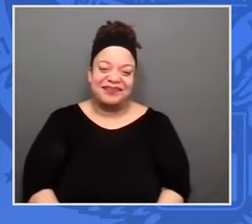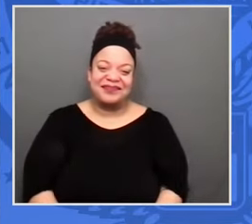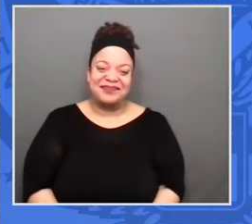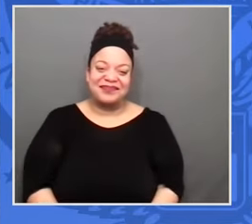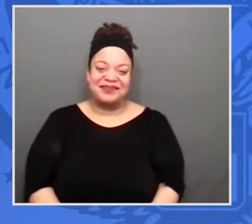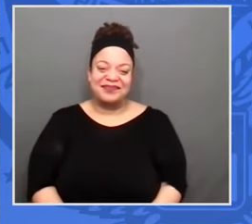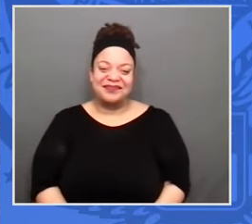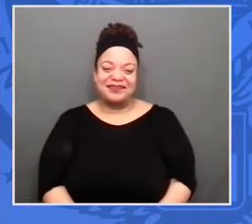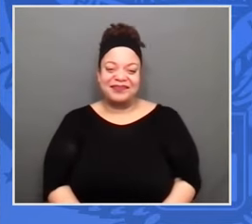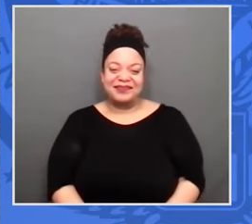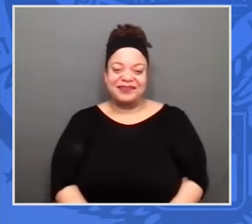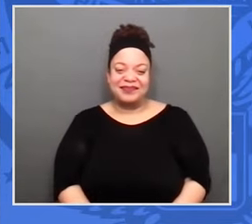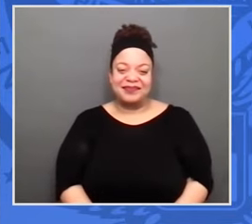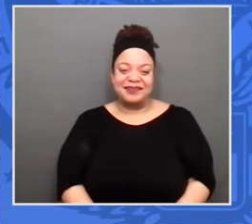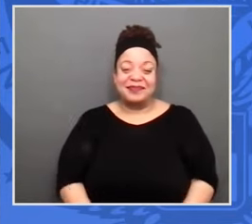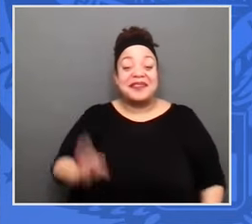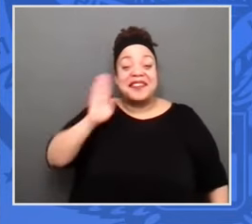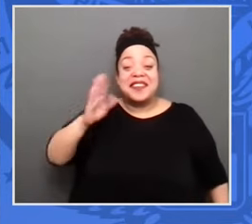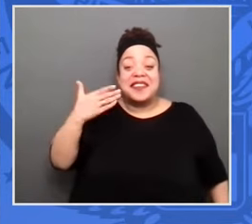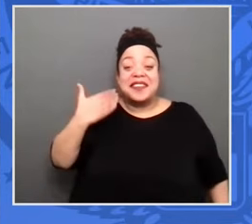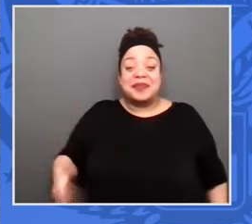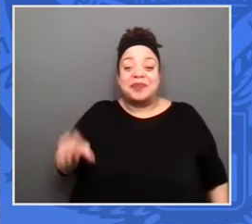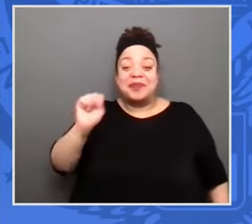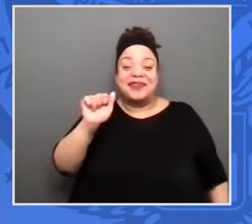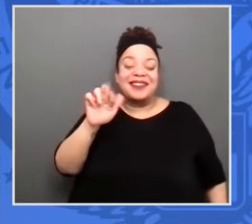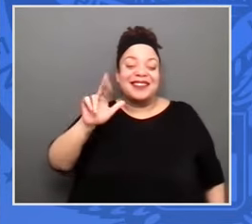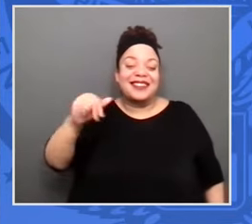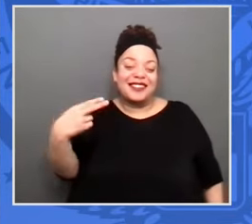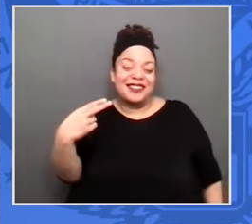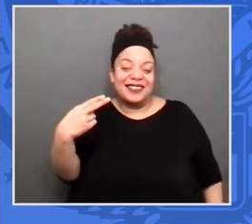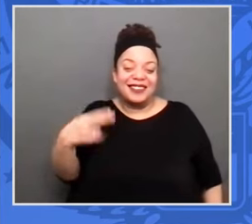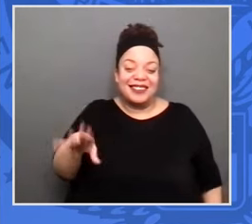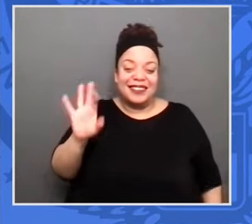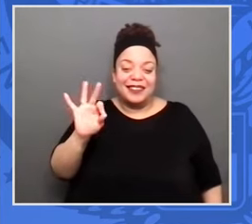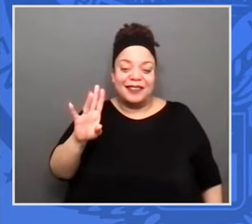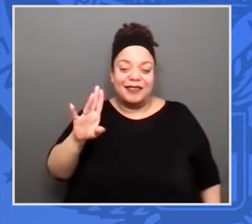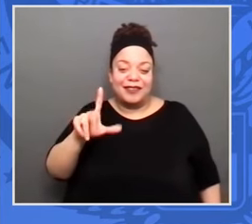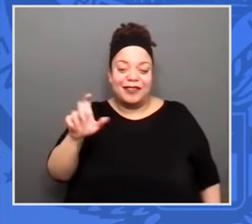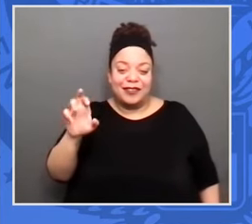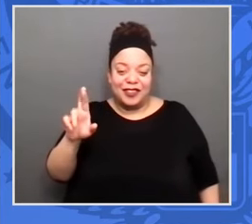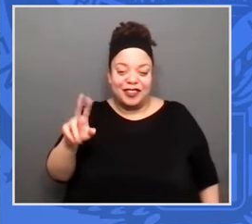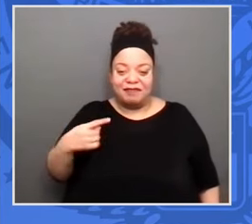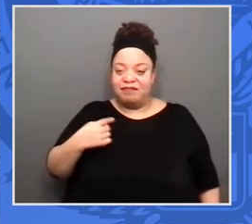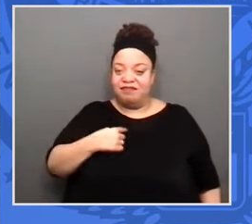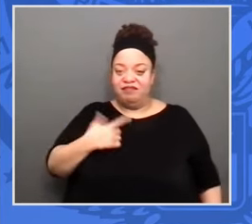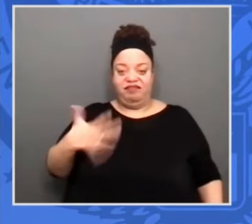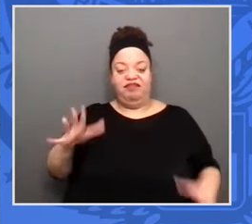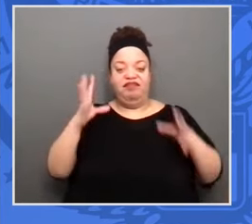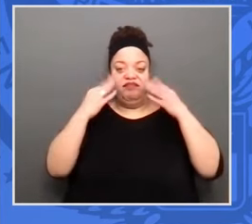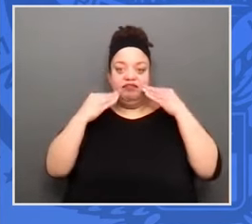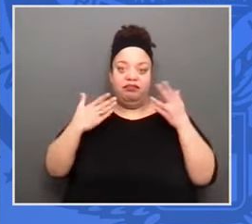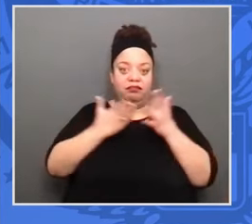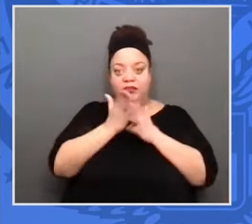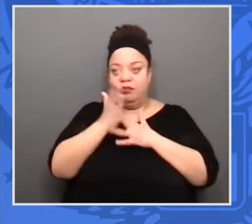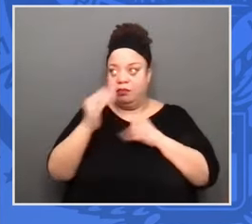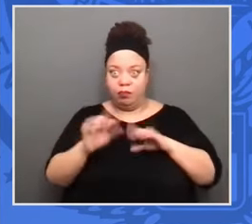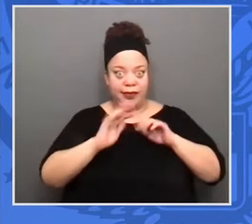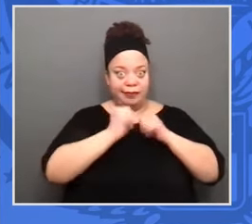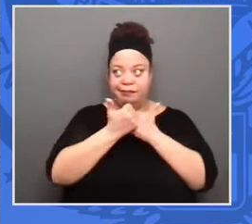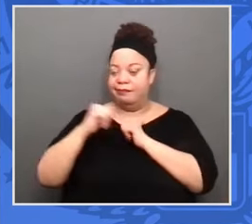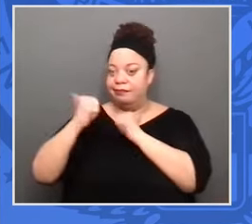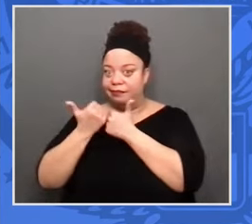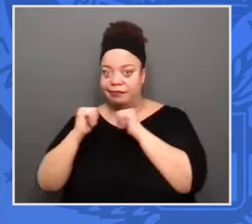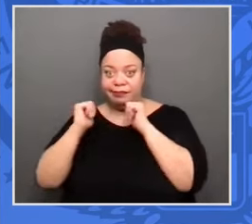I'm Sarah Fuller. I faced a lot of challenges as a goalkeeper on the Vanderbilt University women's soccer team and as a kicker on the football